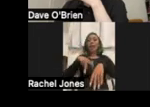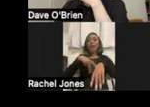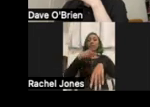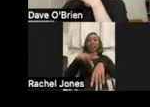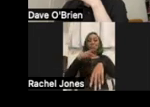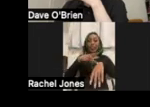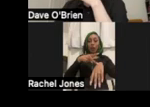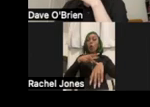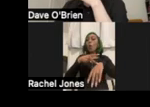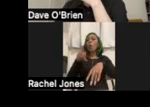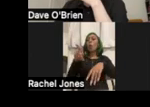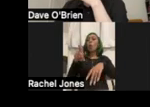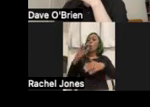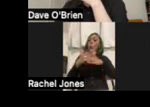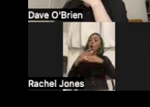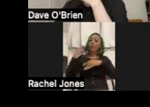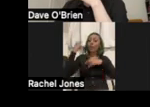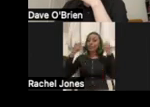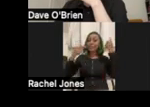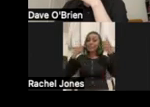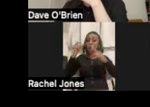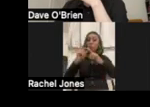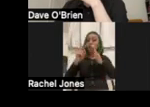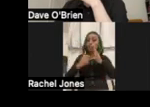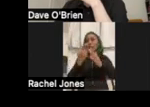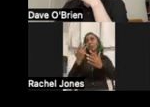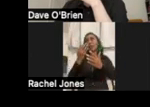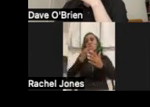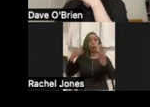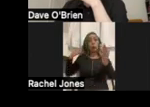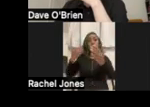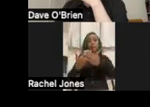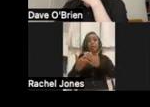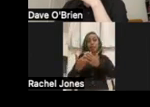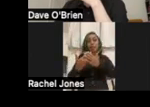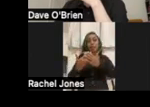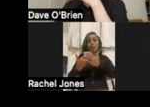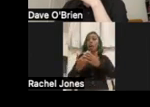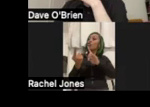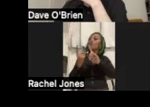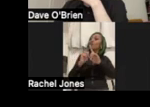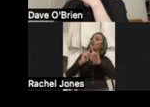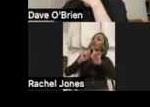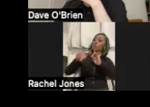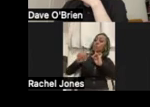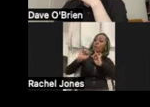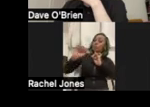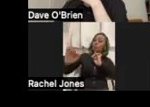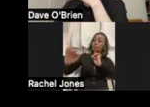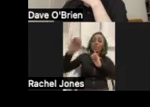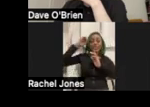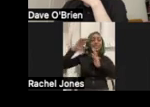with on the sound walk project for a couple of years, and was a response to the experiences